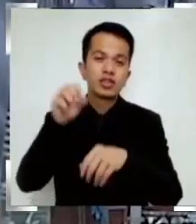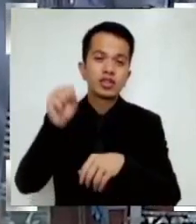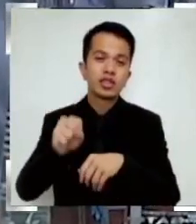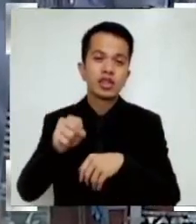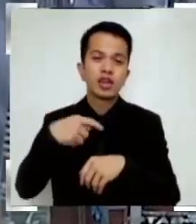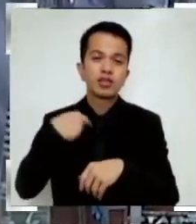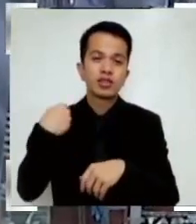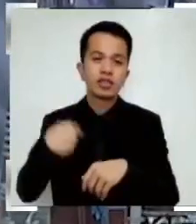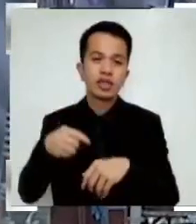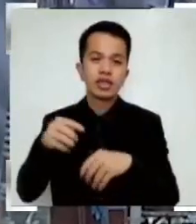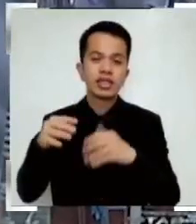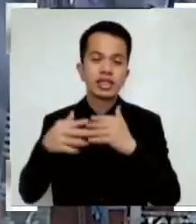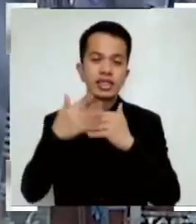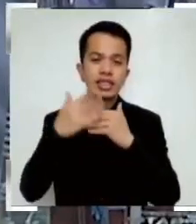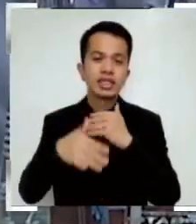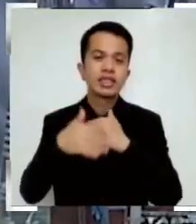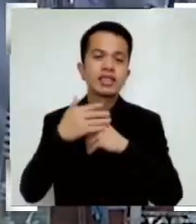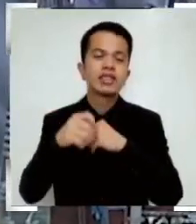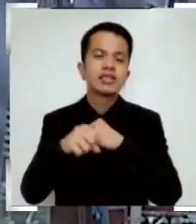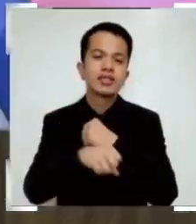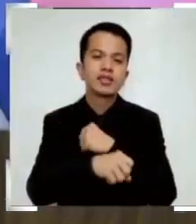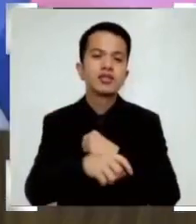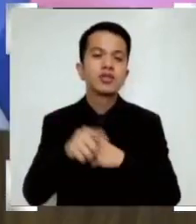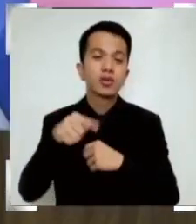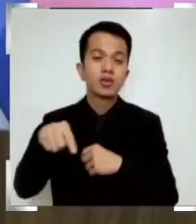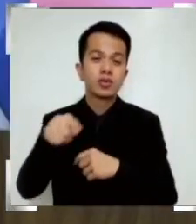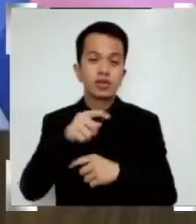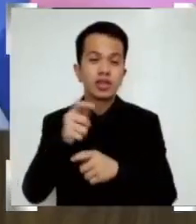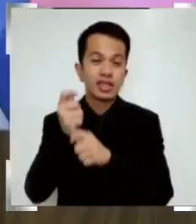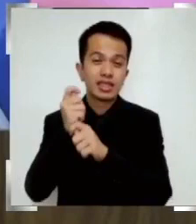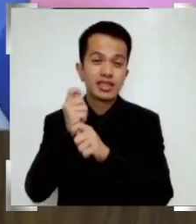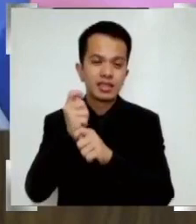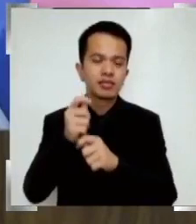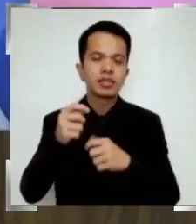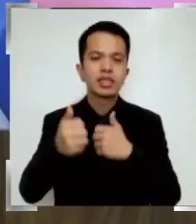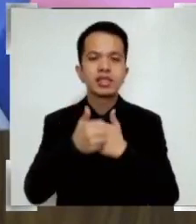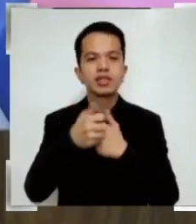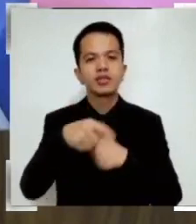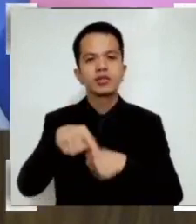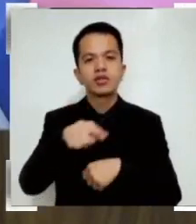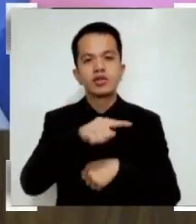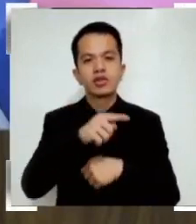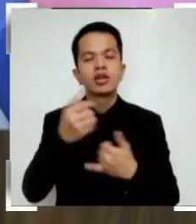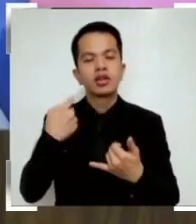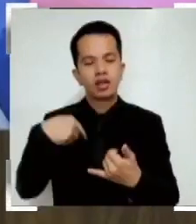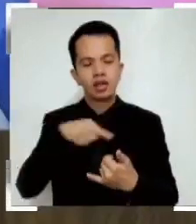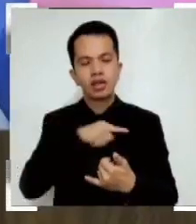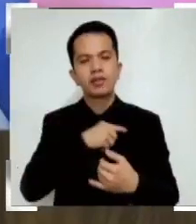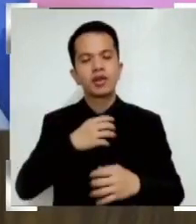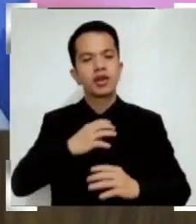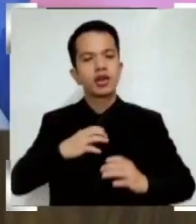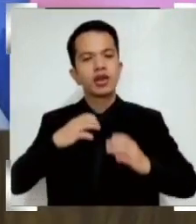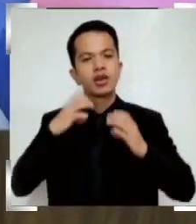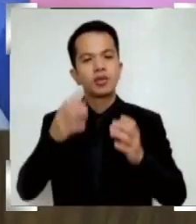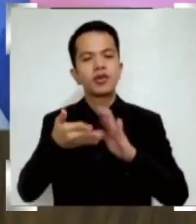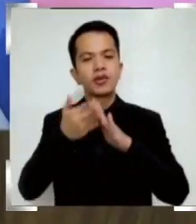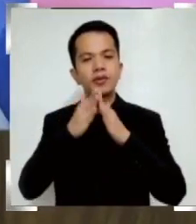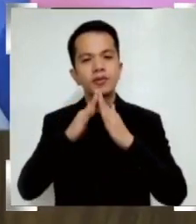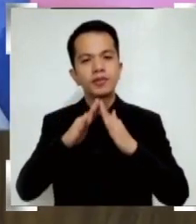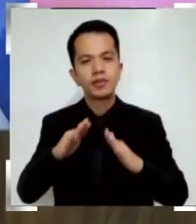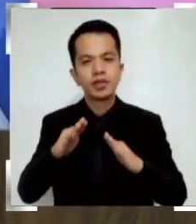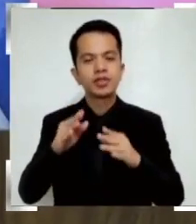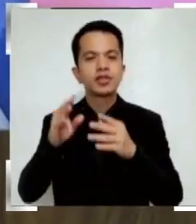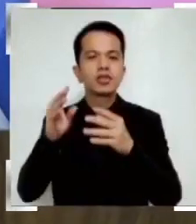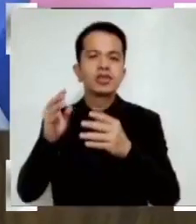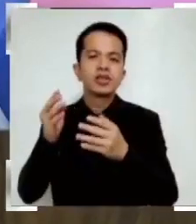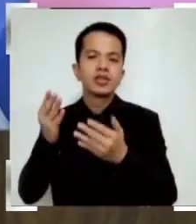of reclaimed features in the South China Sea. We remain committed to the peaceful resolution of disputes in the South China Sea